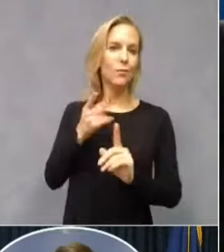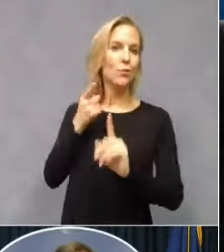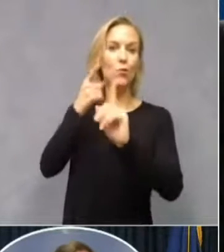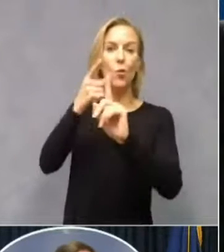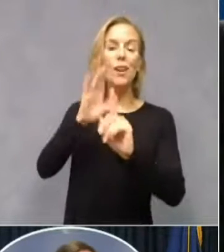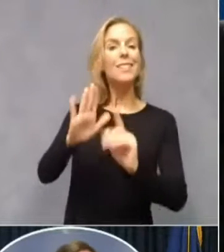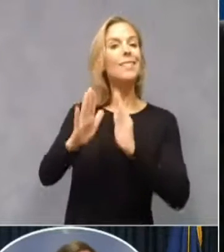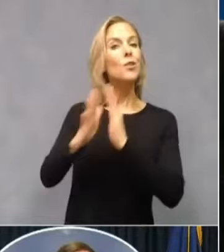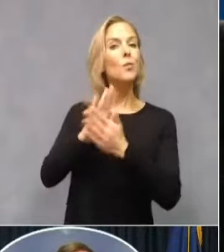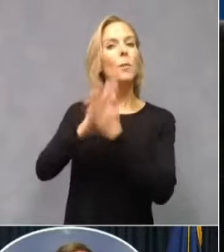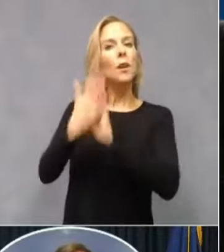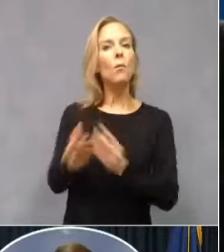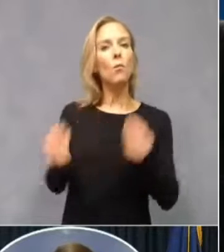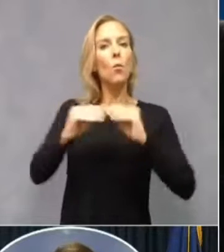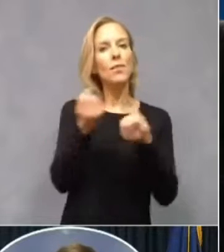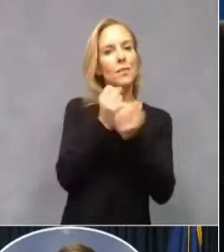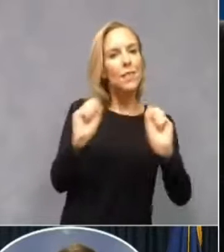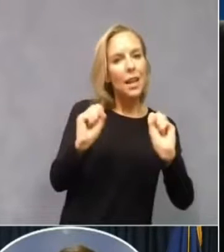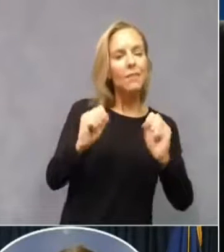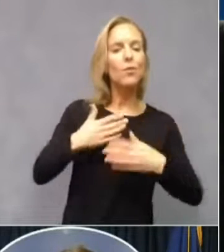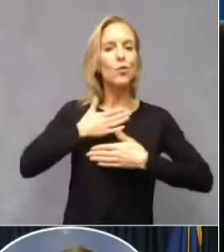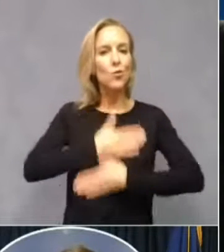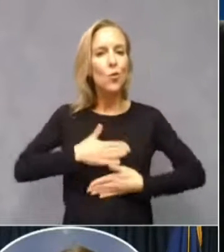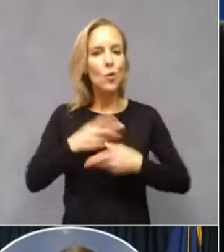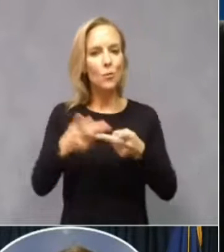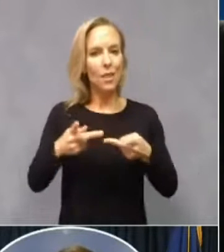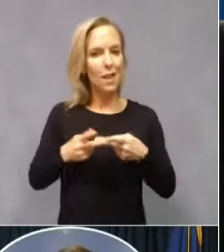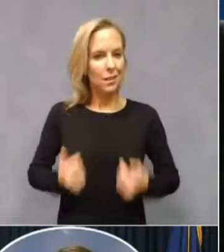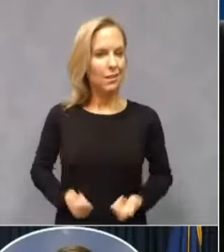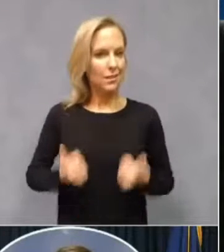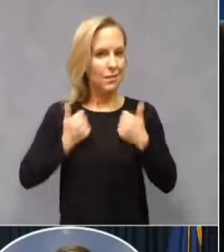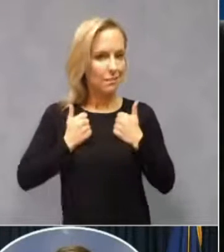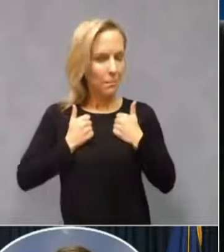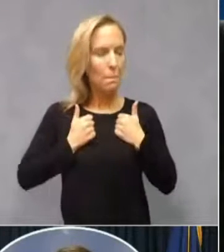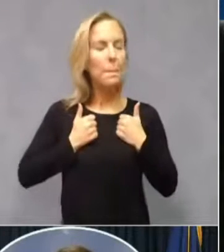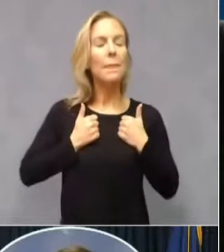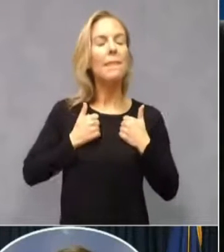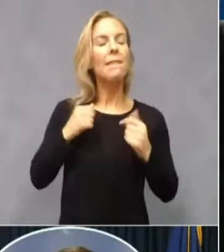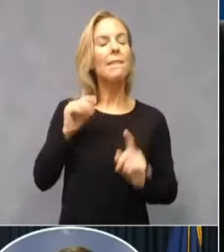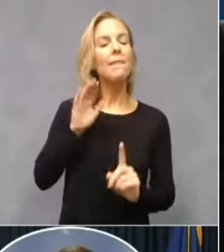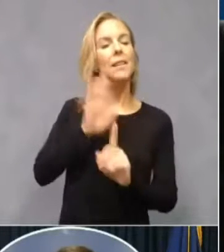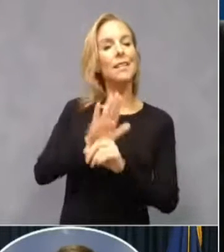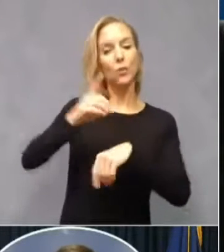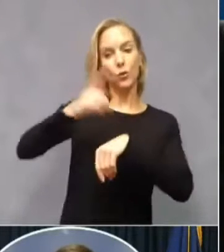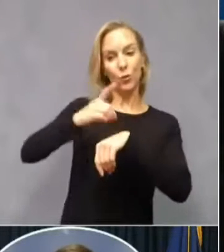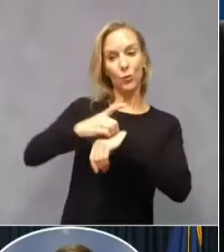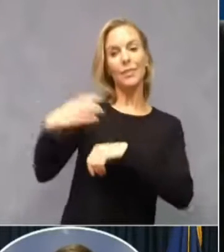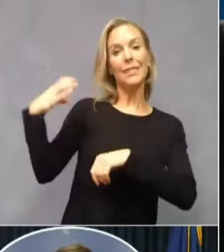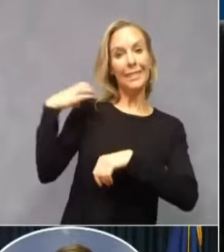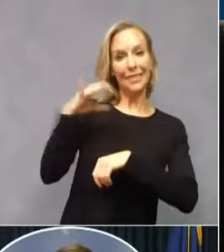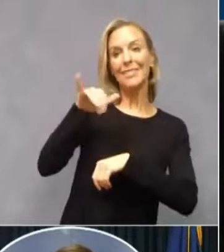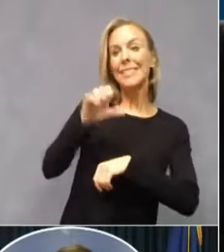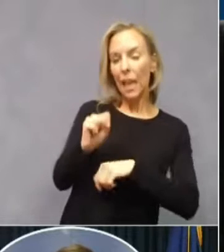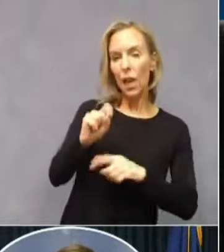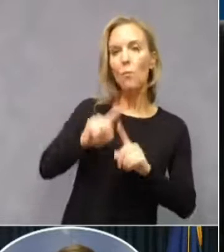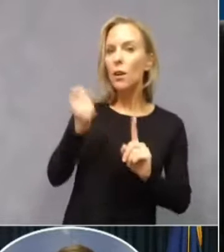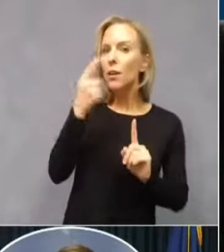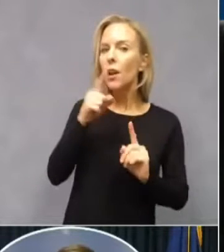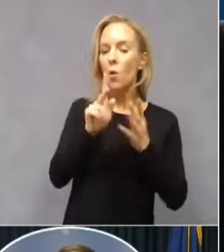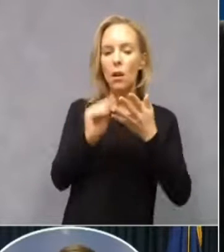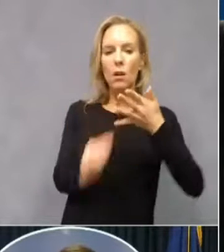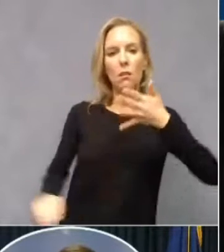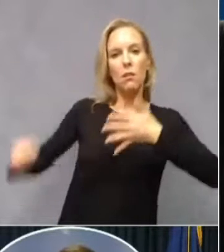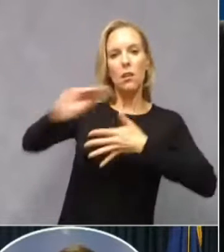a safer, more enjoyable place to live. In addition to his duties as chief, he prioritized helping citizens of